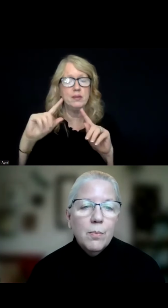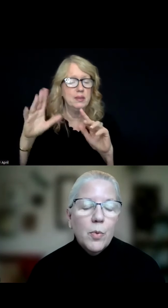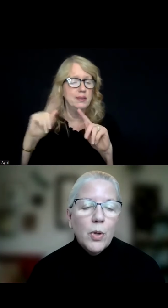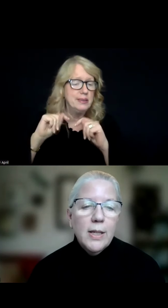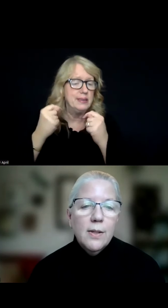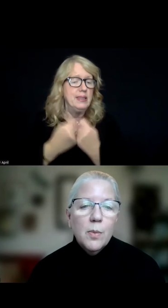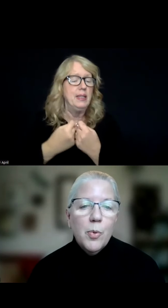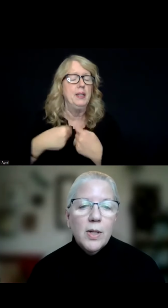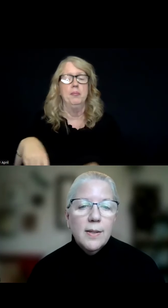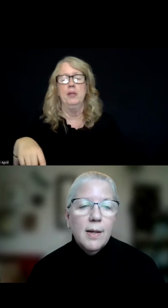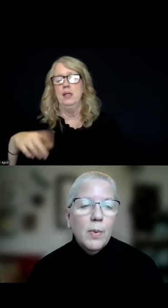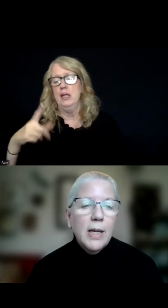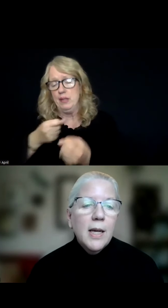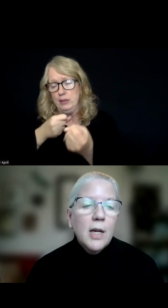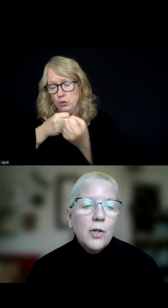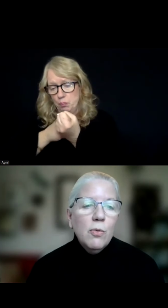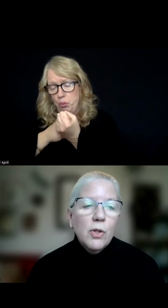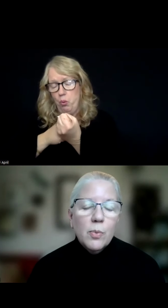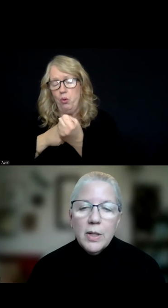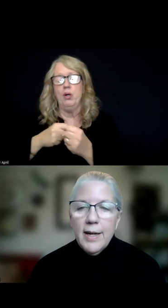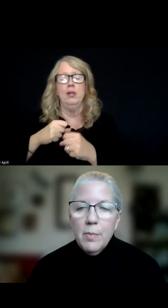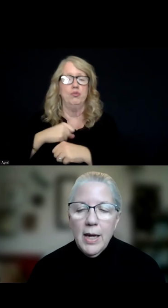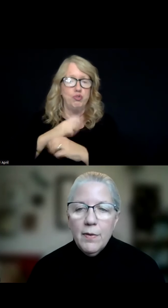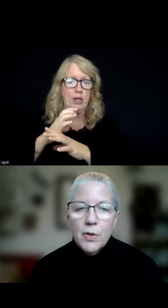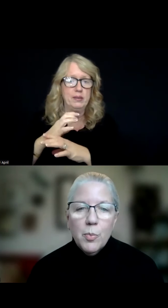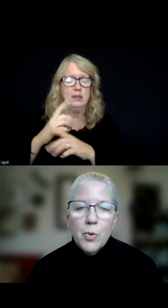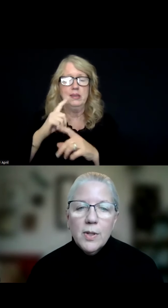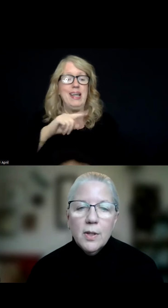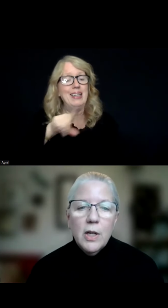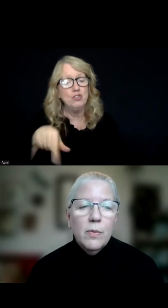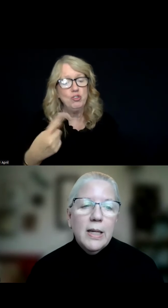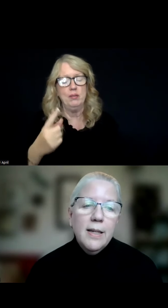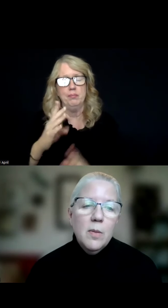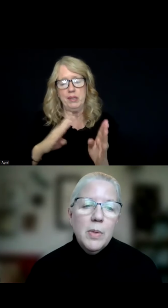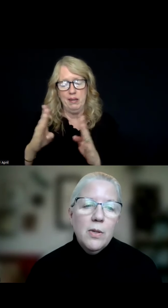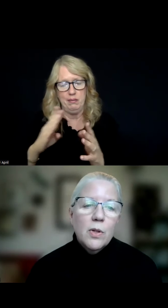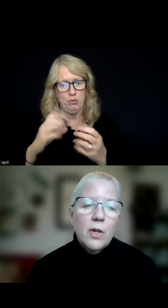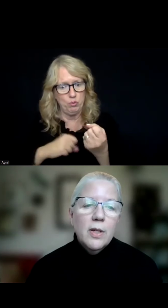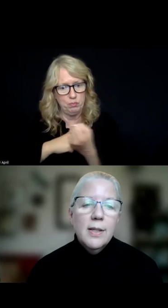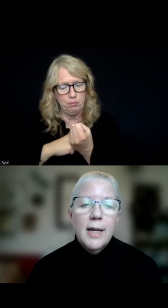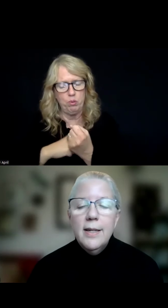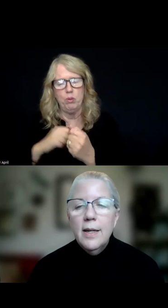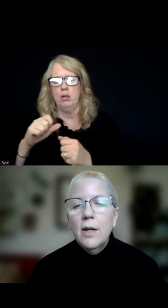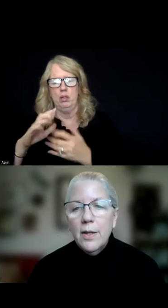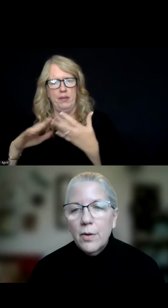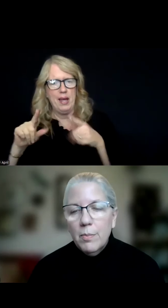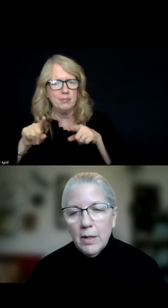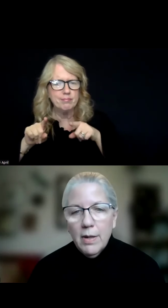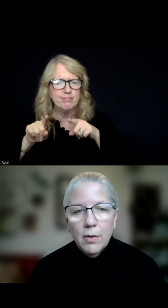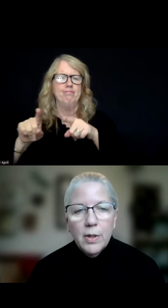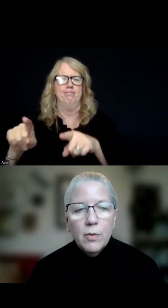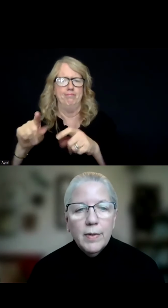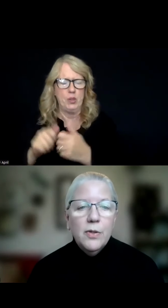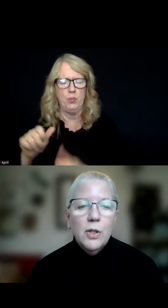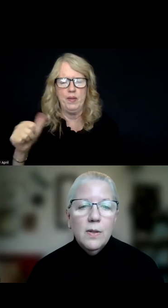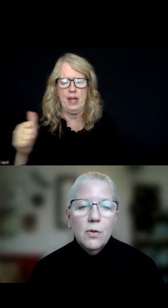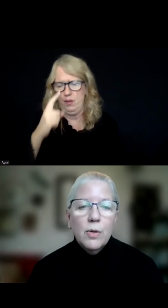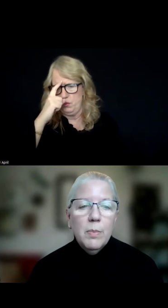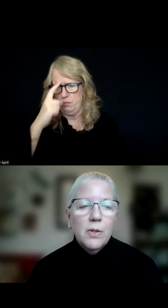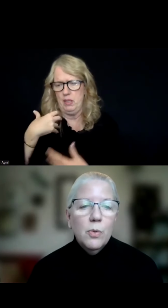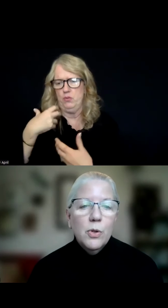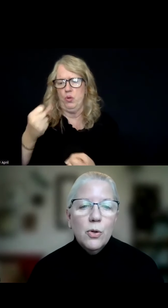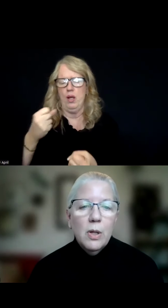and crisis supports, that we don't just rely on behavior supports alone. They need to be used alongside other mental health interventions